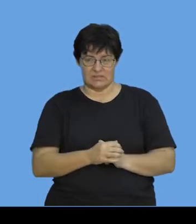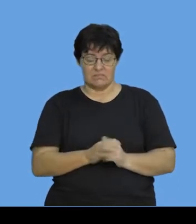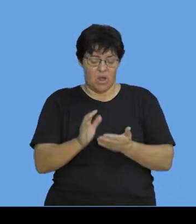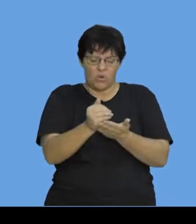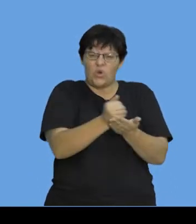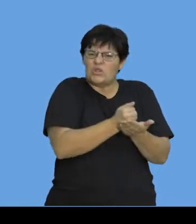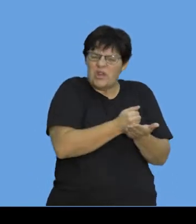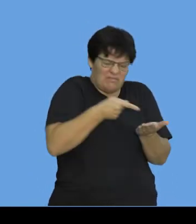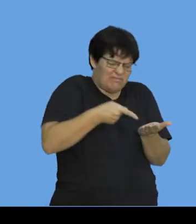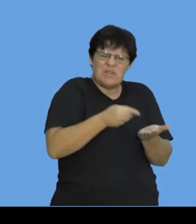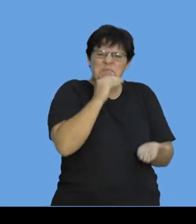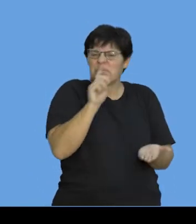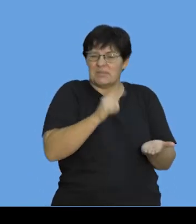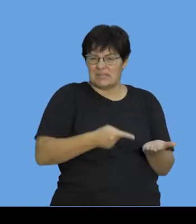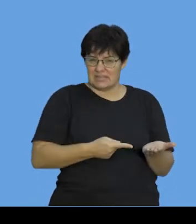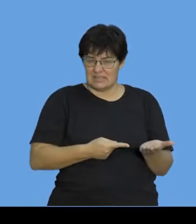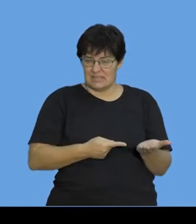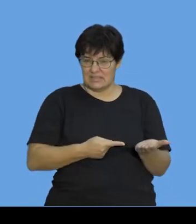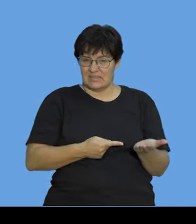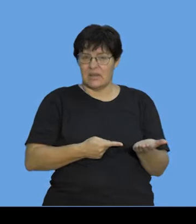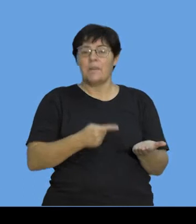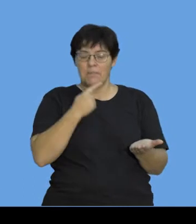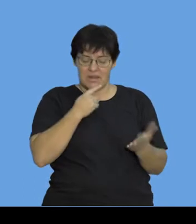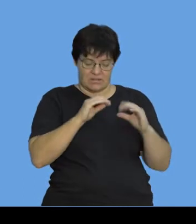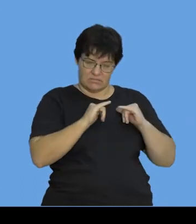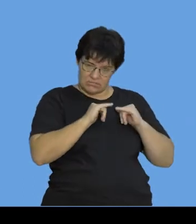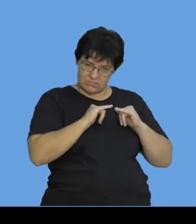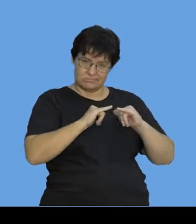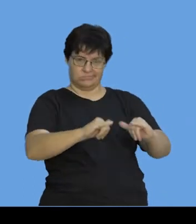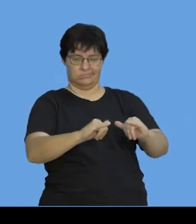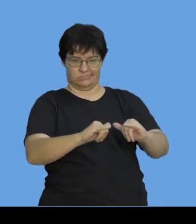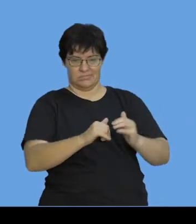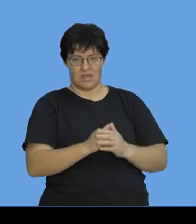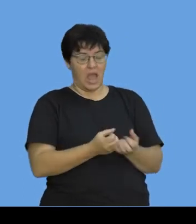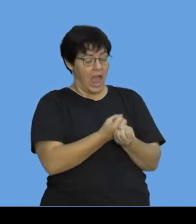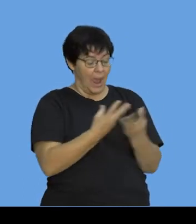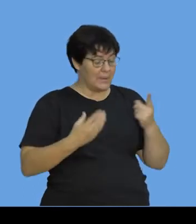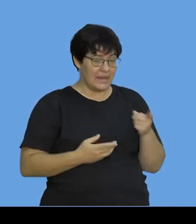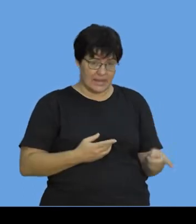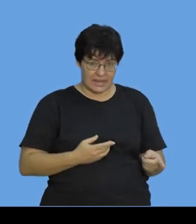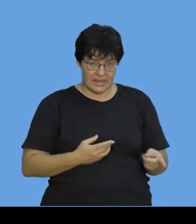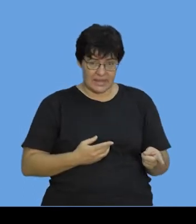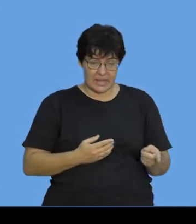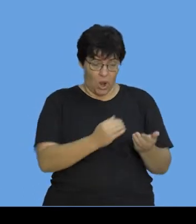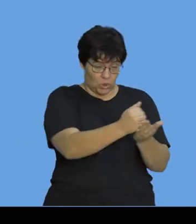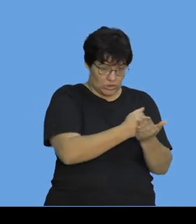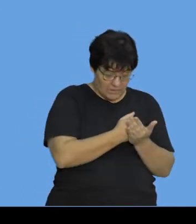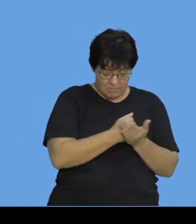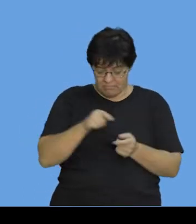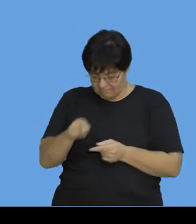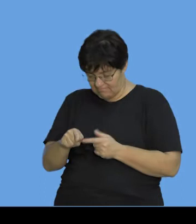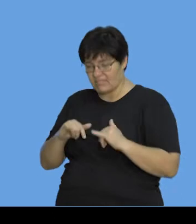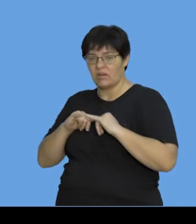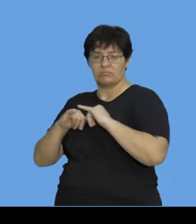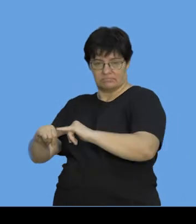us? It tells us that it remains constant. Whatever quantity is conserved, it remains constant. So